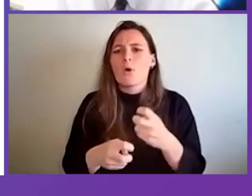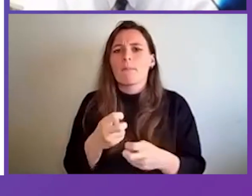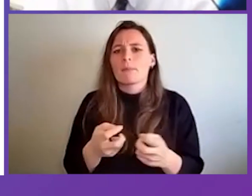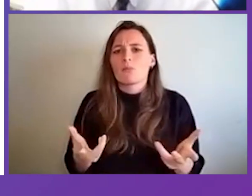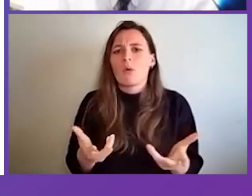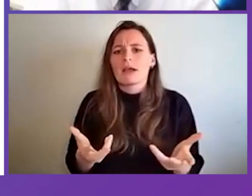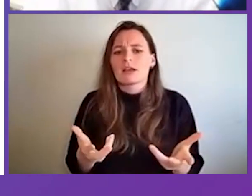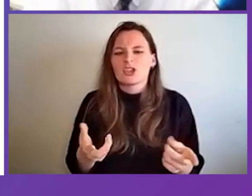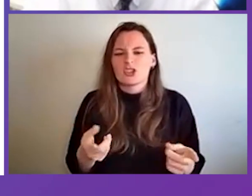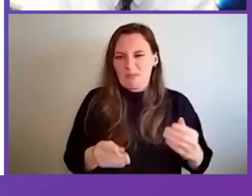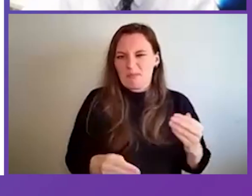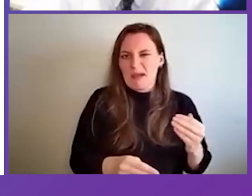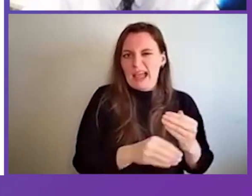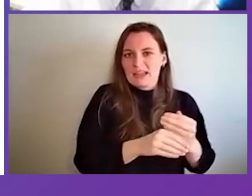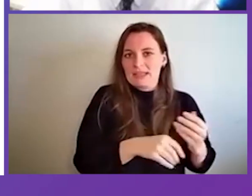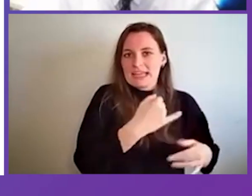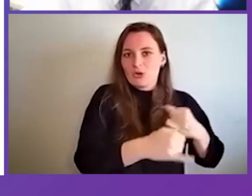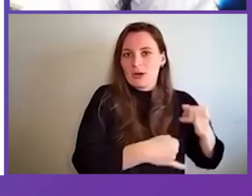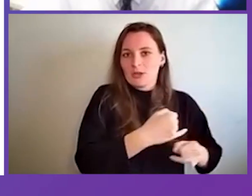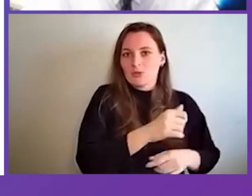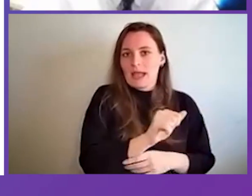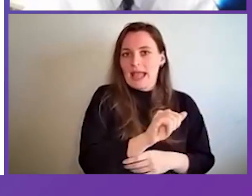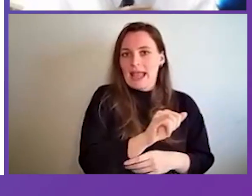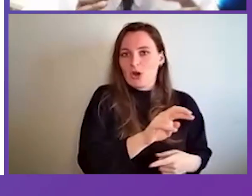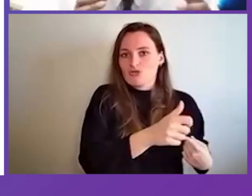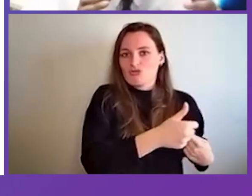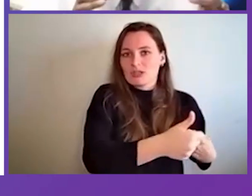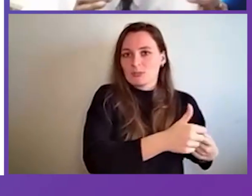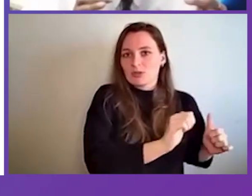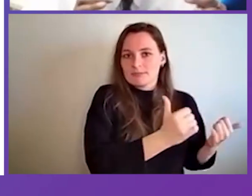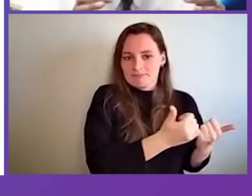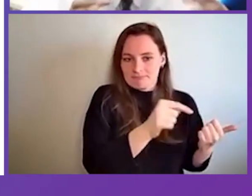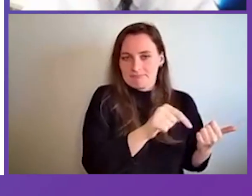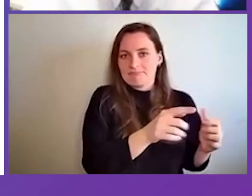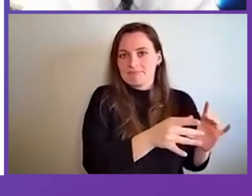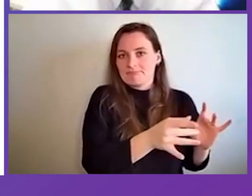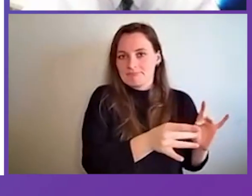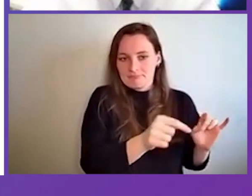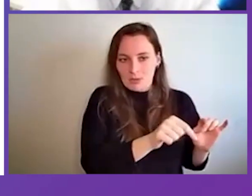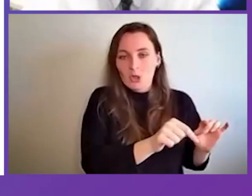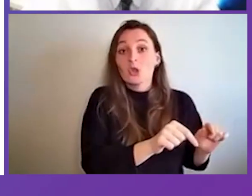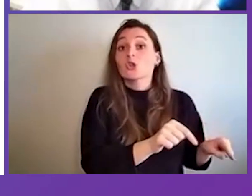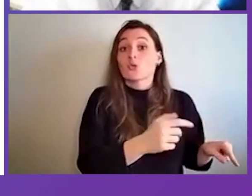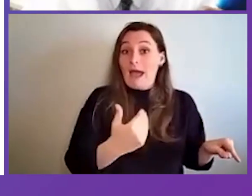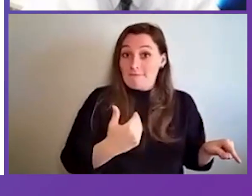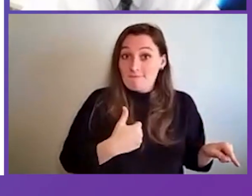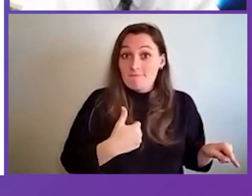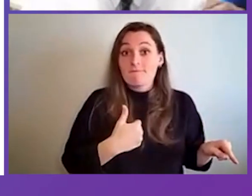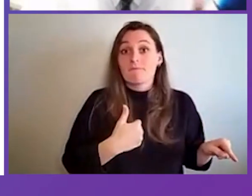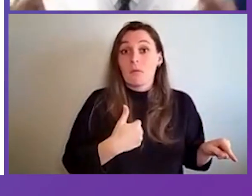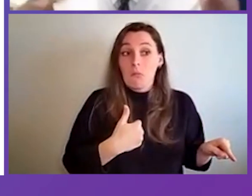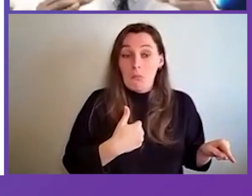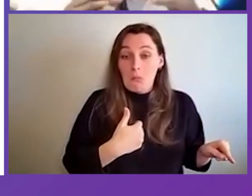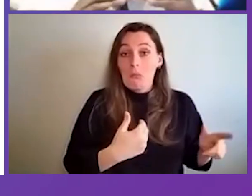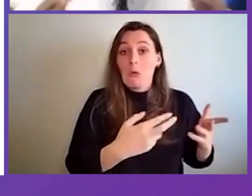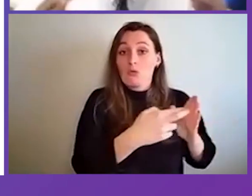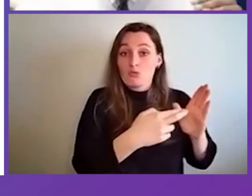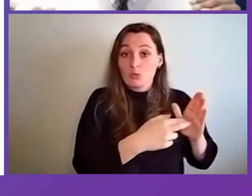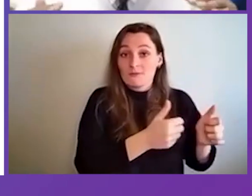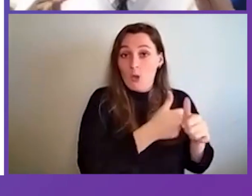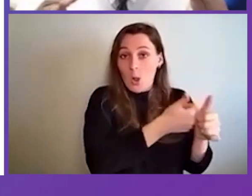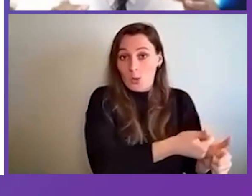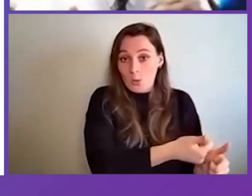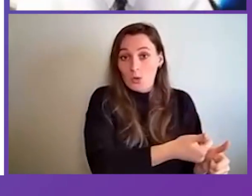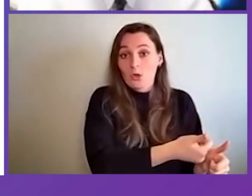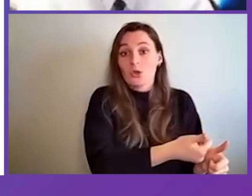Transport Association, provides guidance on this to avoid putting these straps over